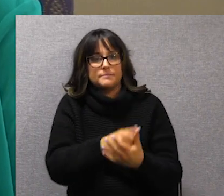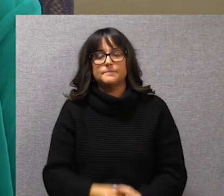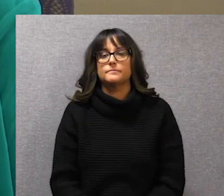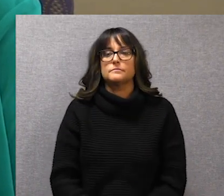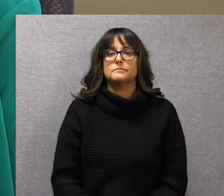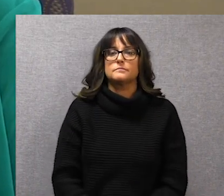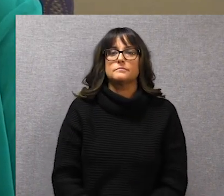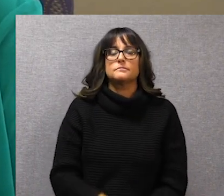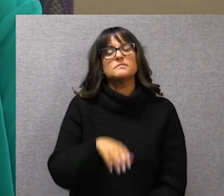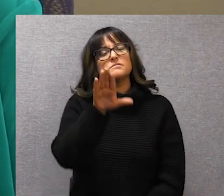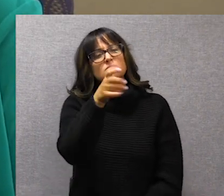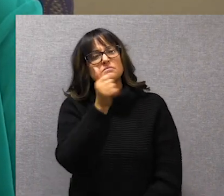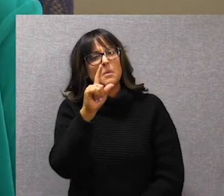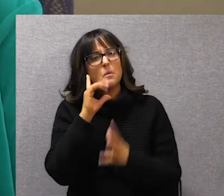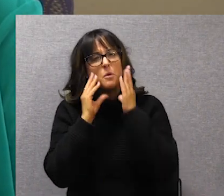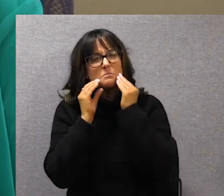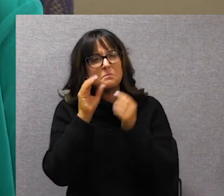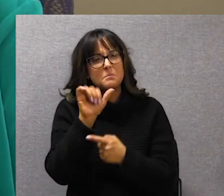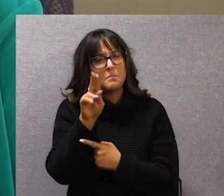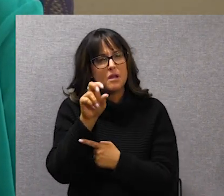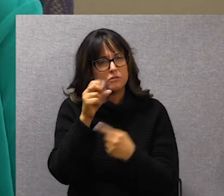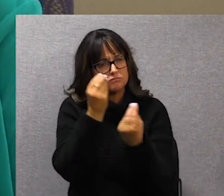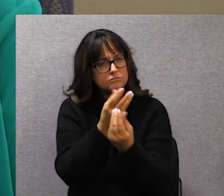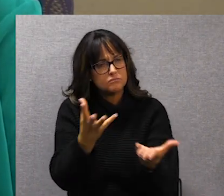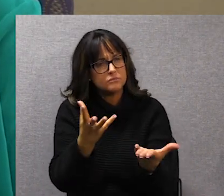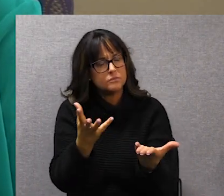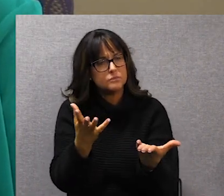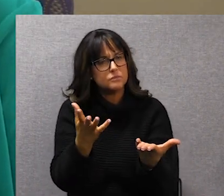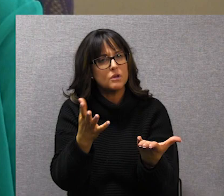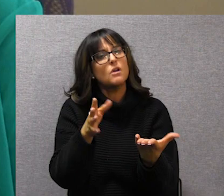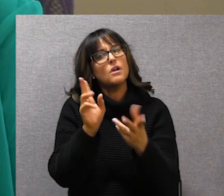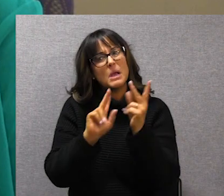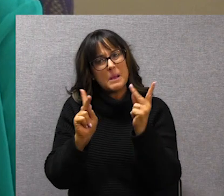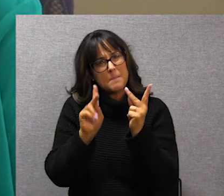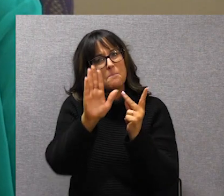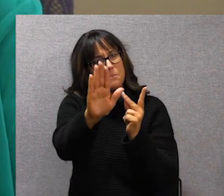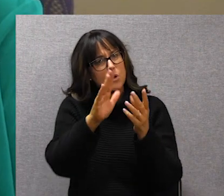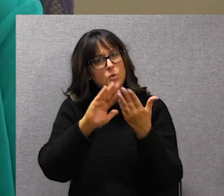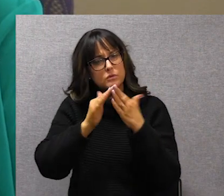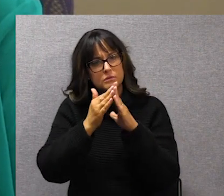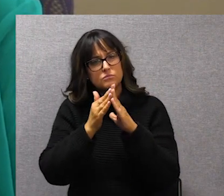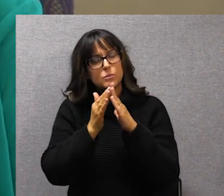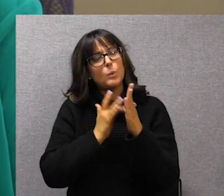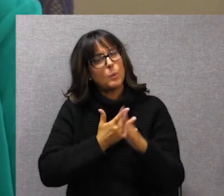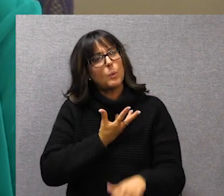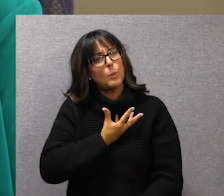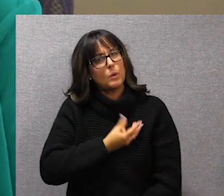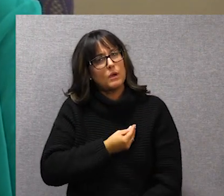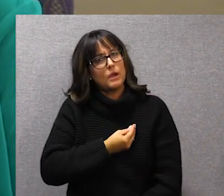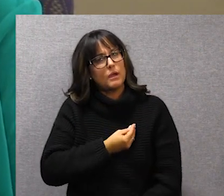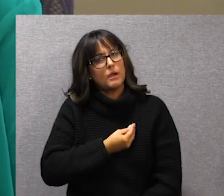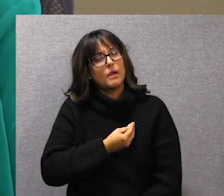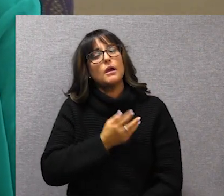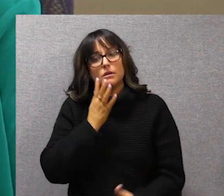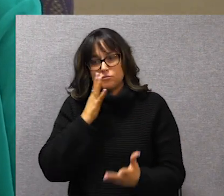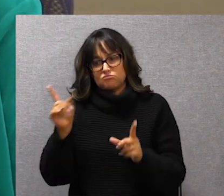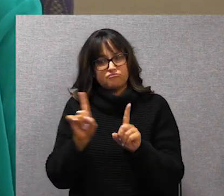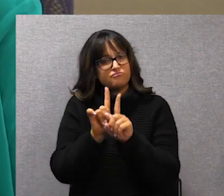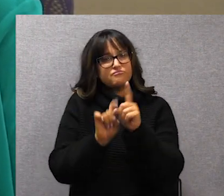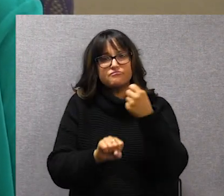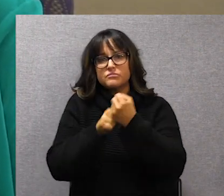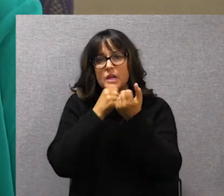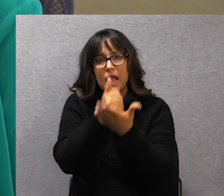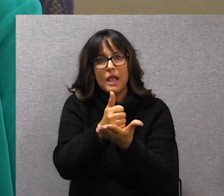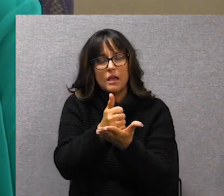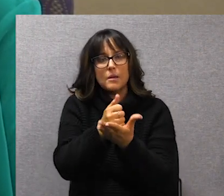to know that there are folks in your communities who do care and will be there to help you. It may